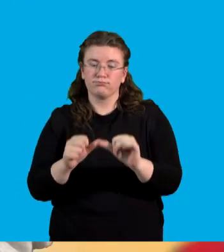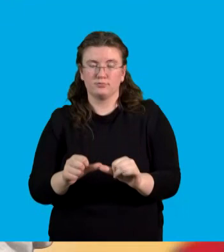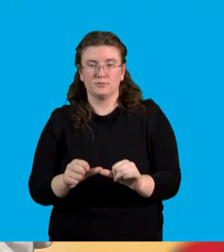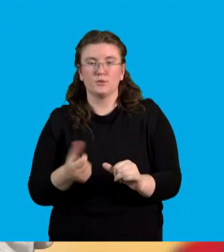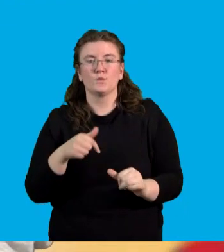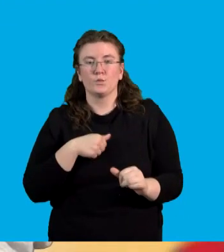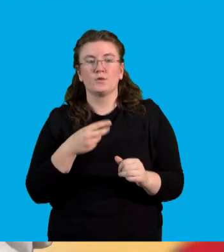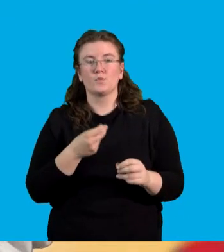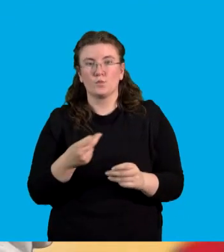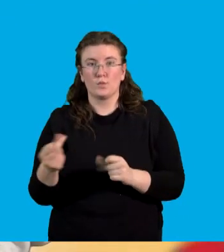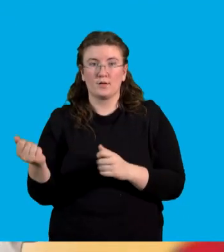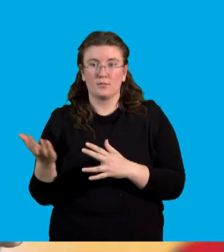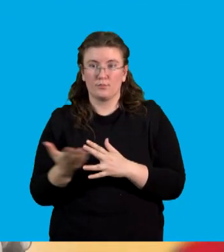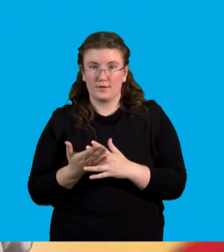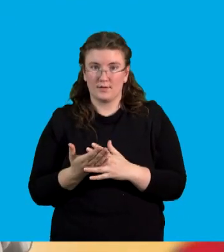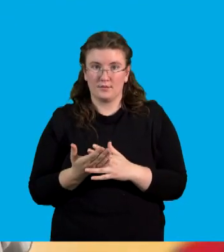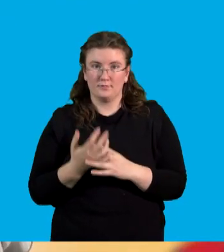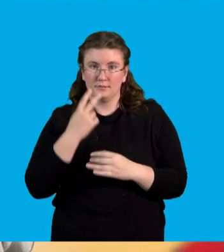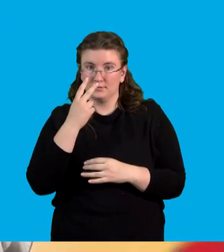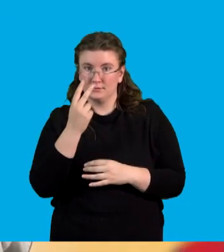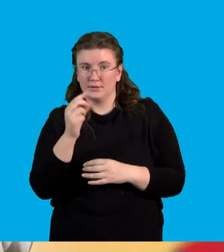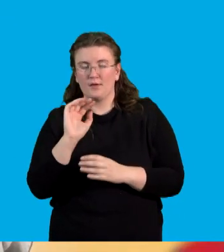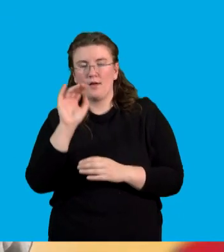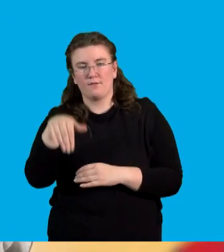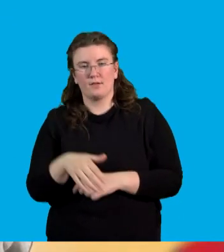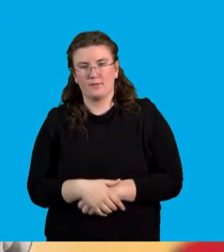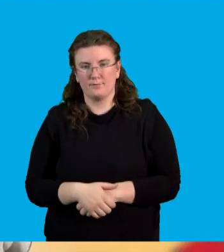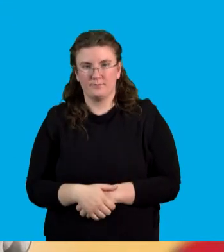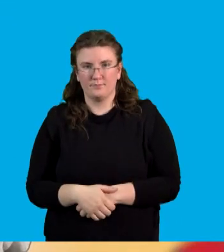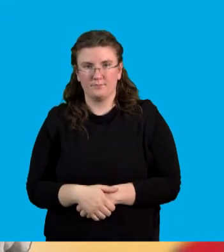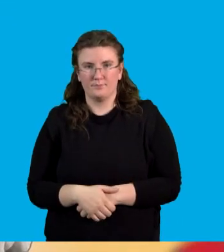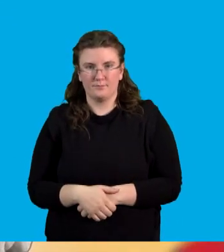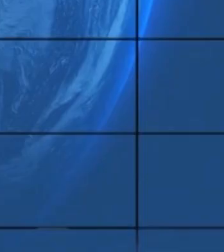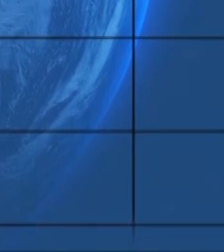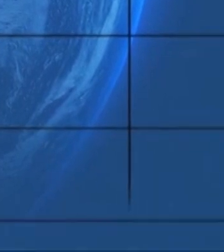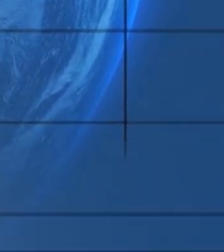we go to the next concept, we're just going to quickly go for a short break, and I will see you just after this.